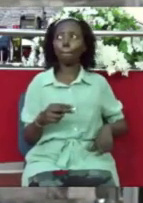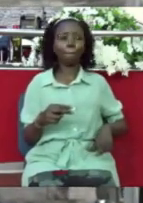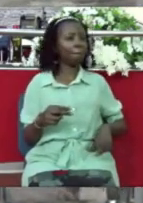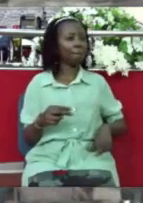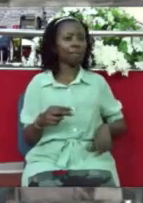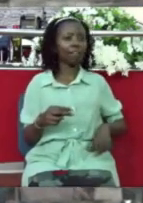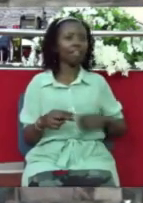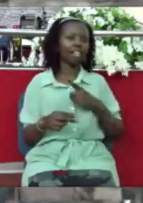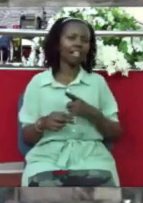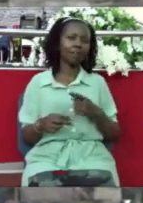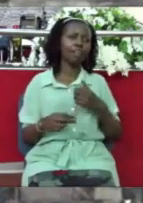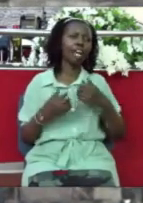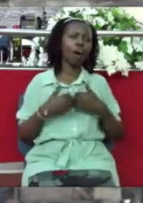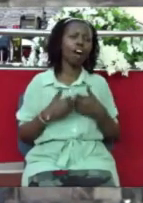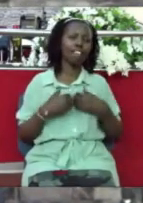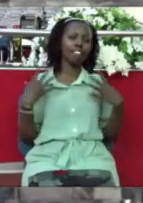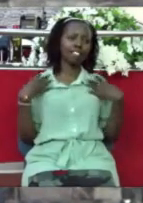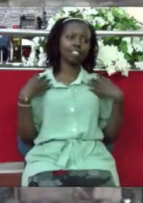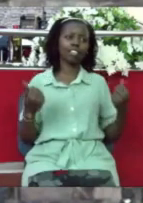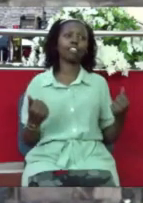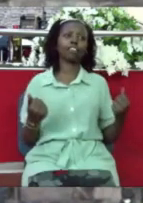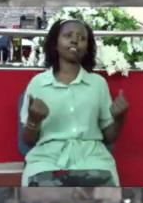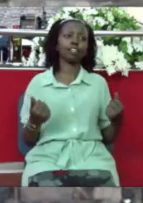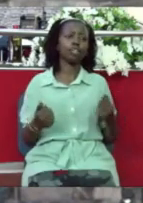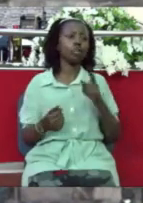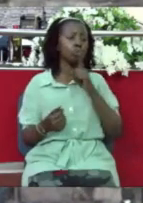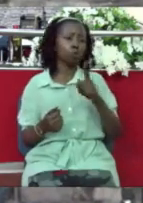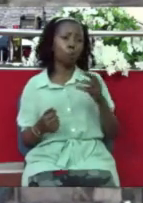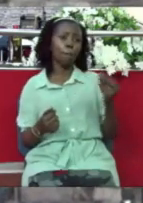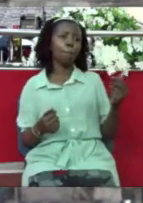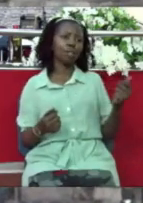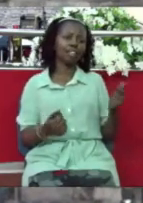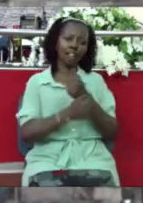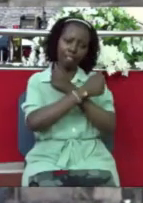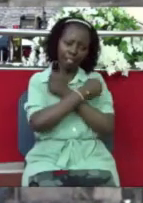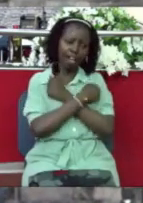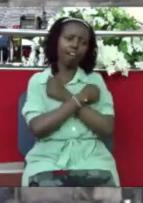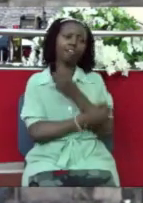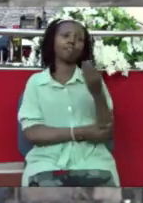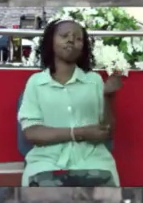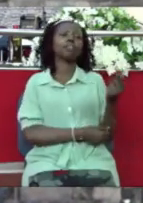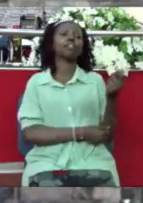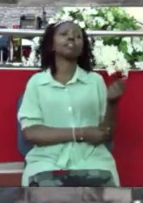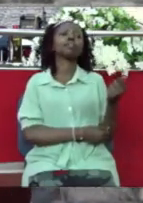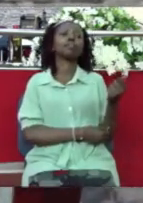Hey, so, pesa, pendeni. Money, love